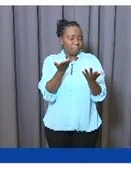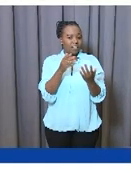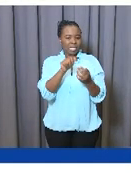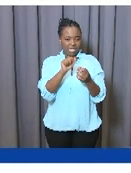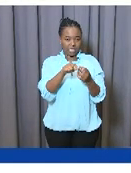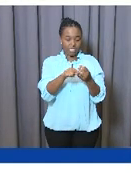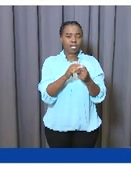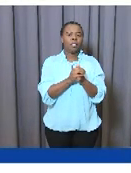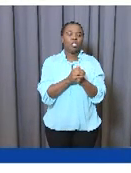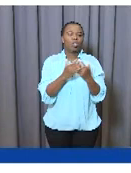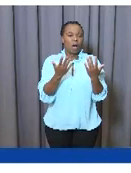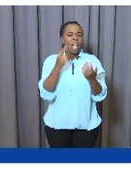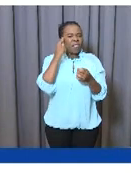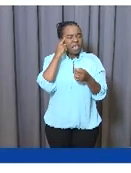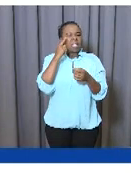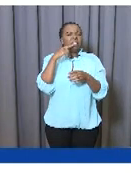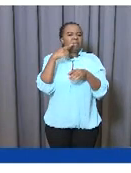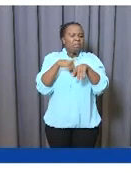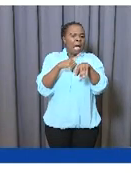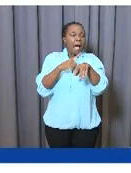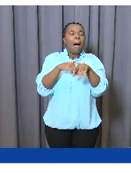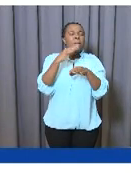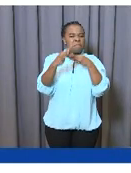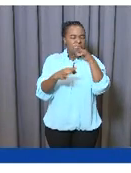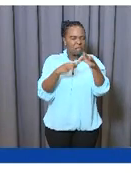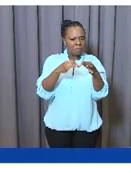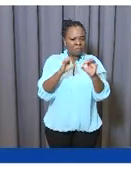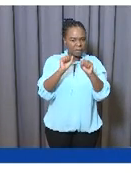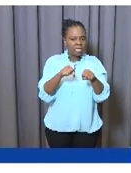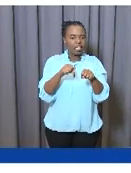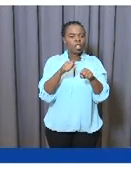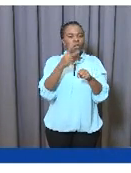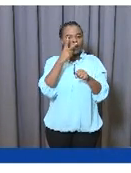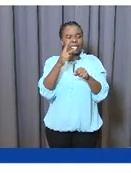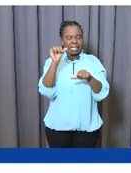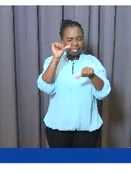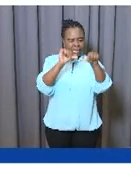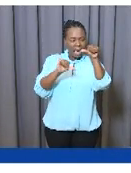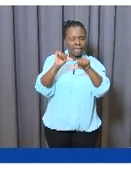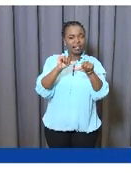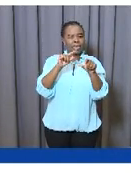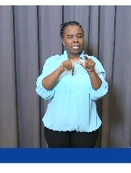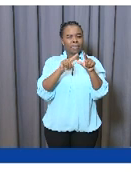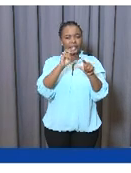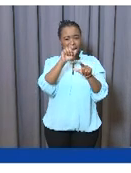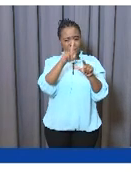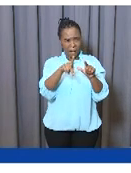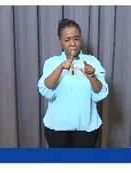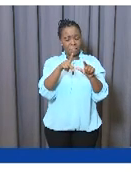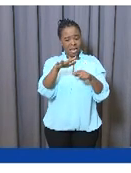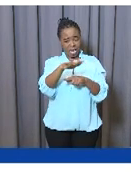taken a bit of time to explain to you the logic and the science of mapping these areas